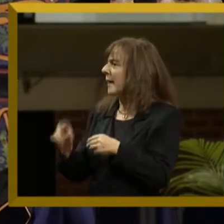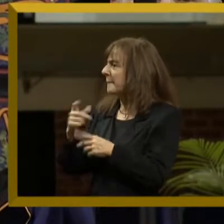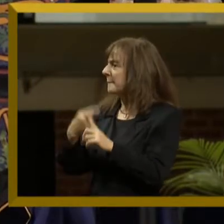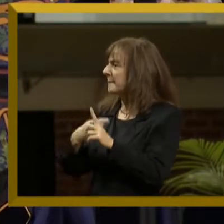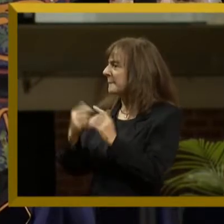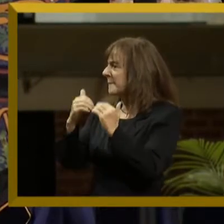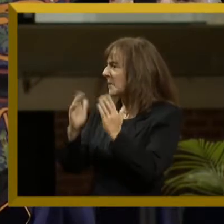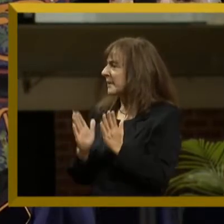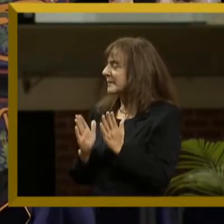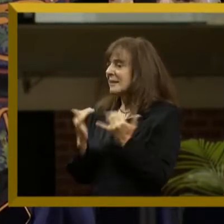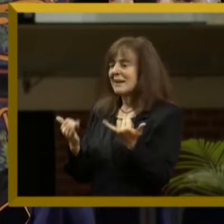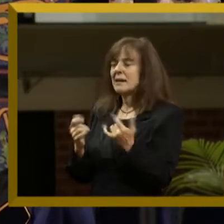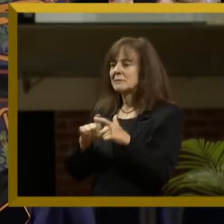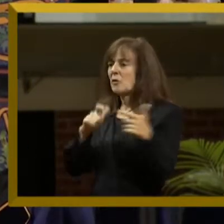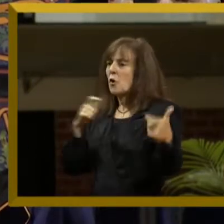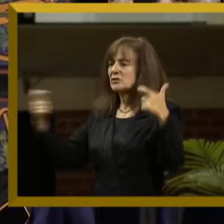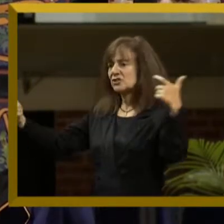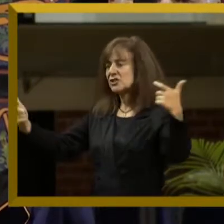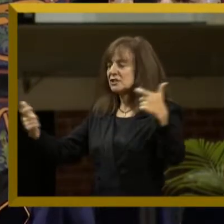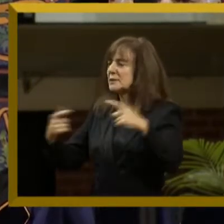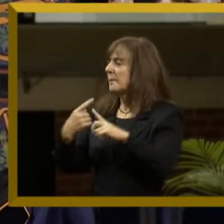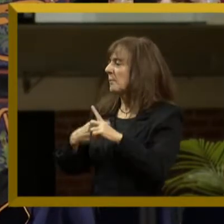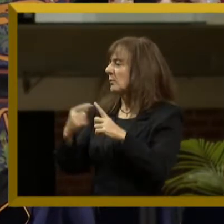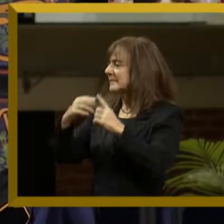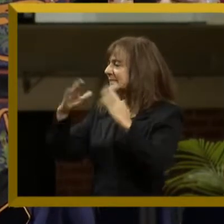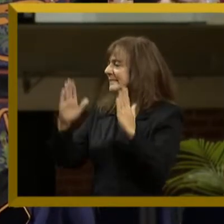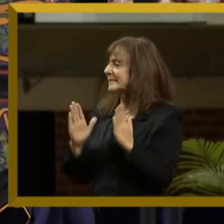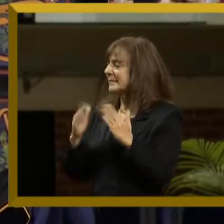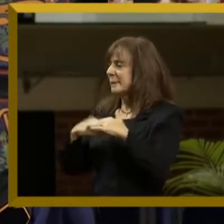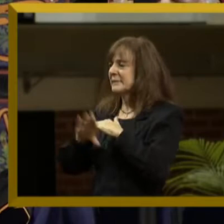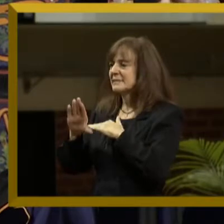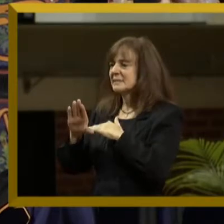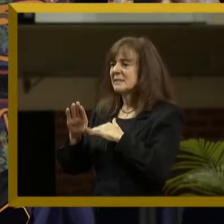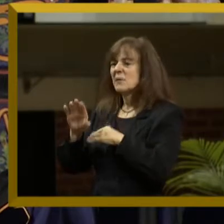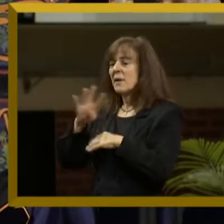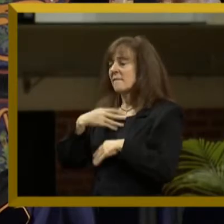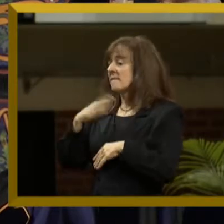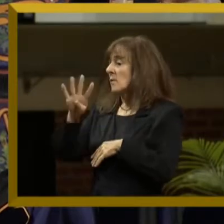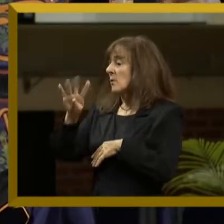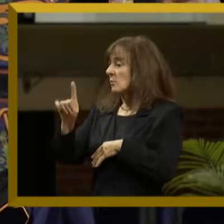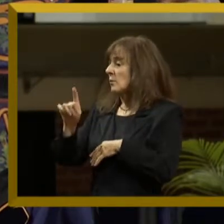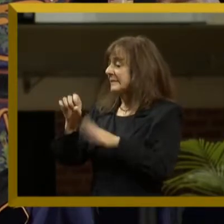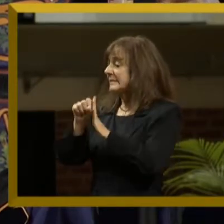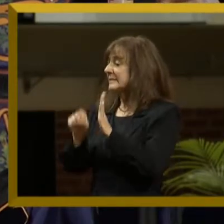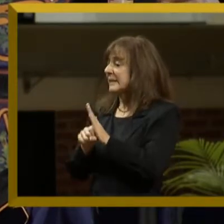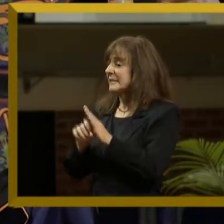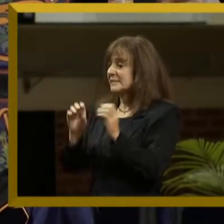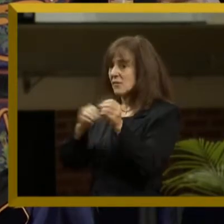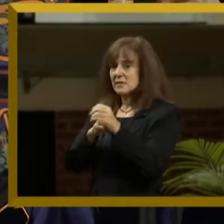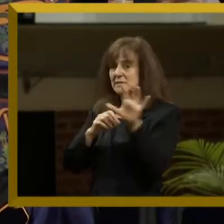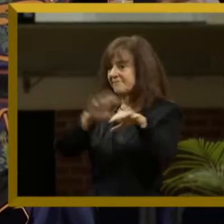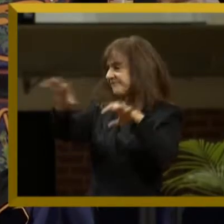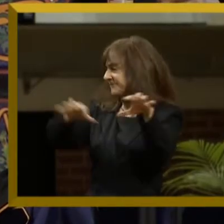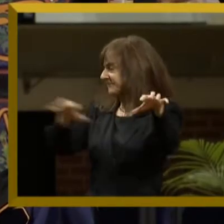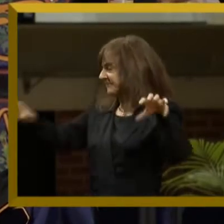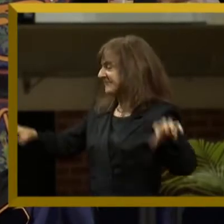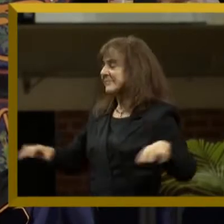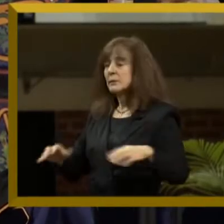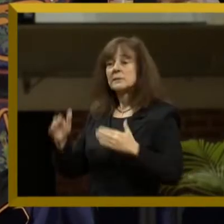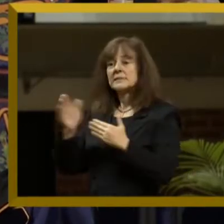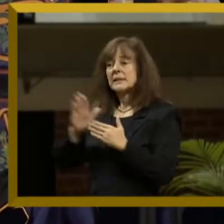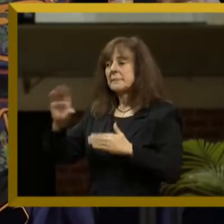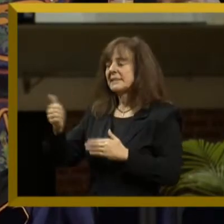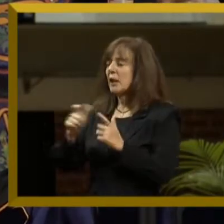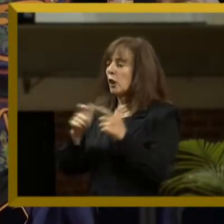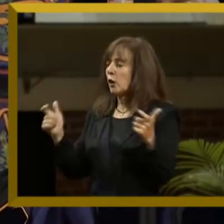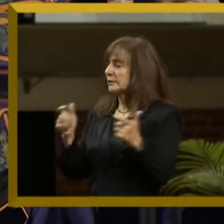Today, Gateway is one of the largest mortgage companies in the country with offices in 41 states. It most recently became one of the top 10